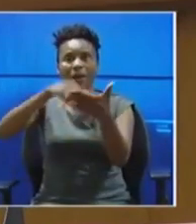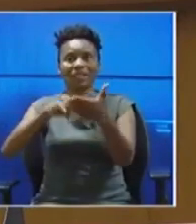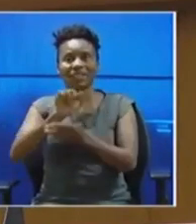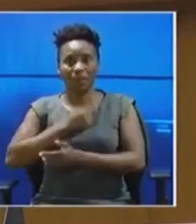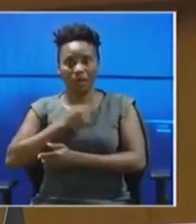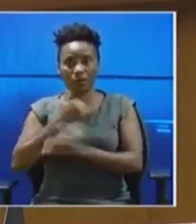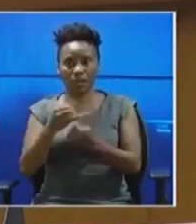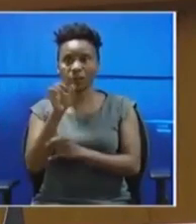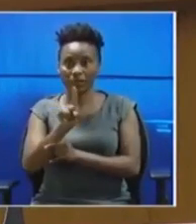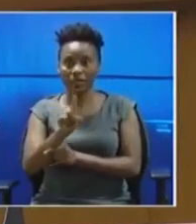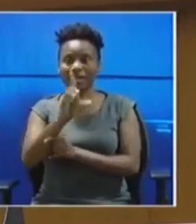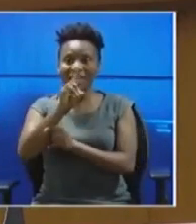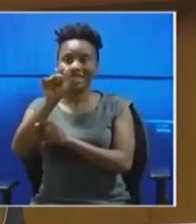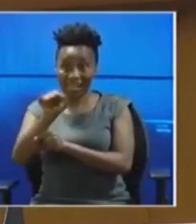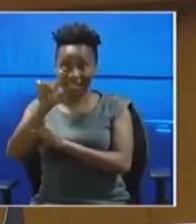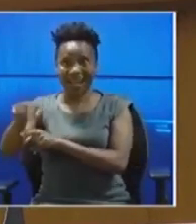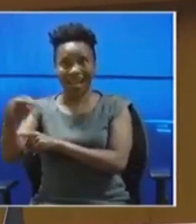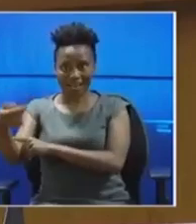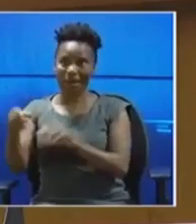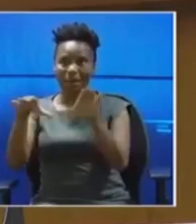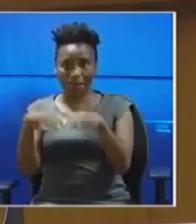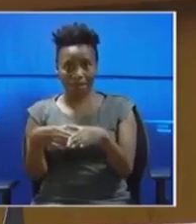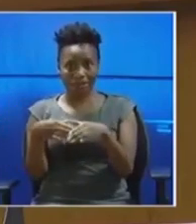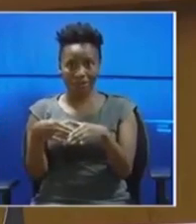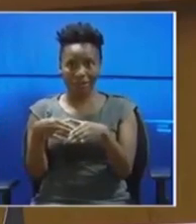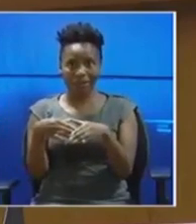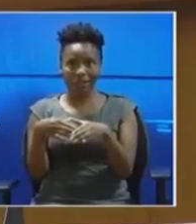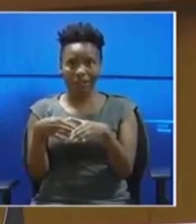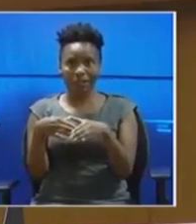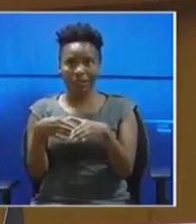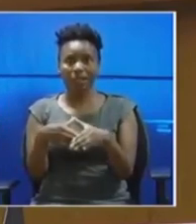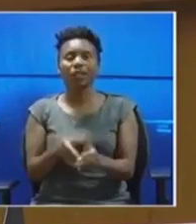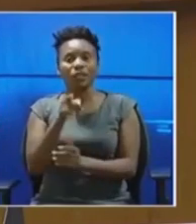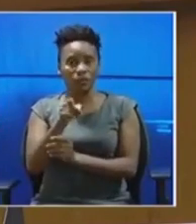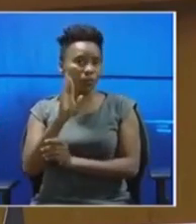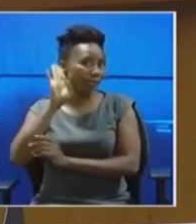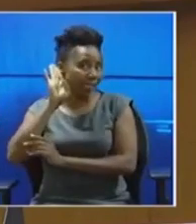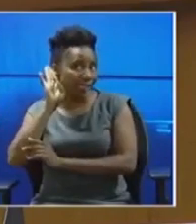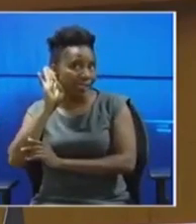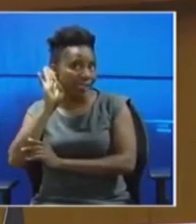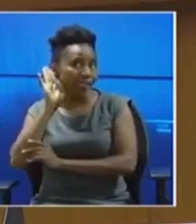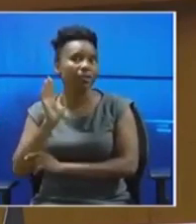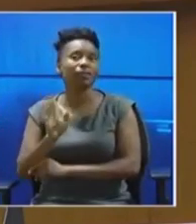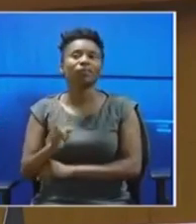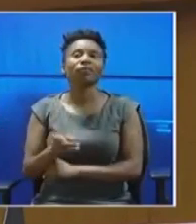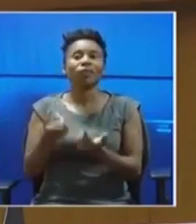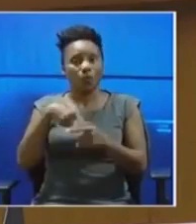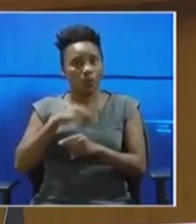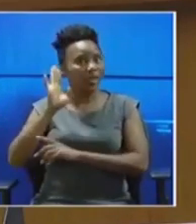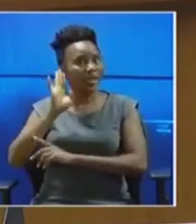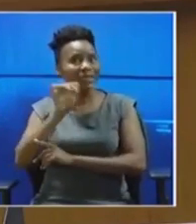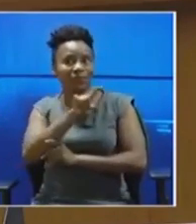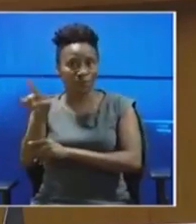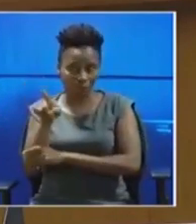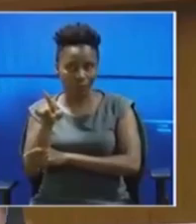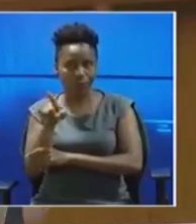the DA is that alternative. We may not be perfect, but we are a listening party and who does not see itself superior to the